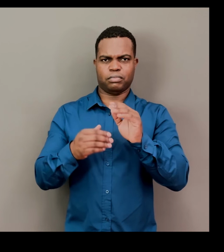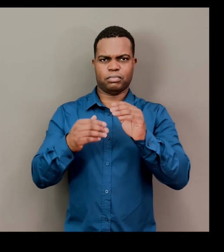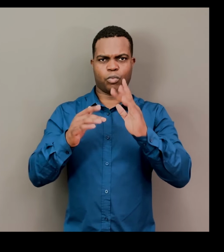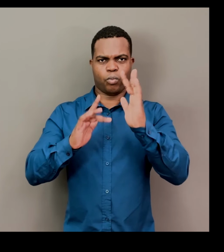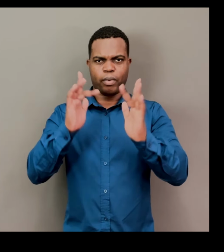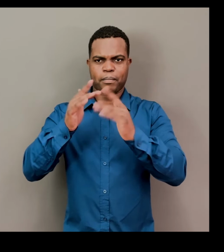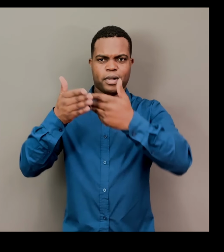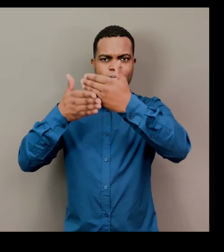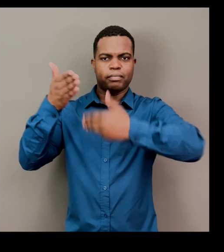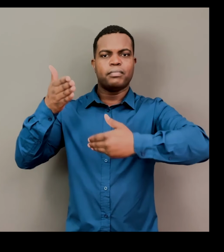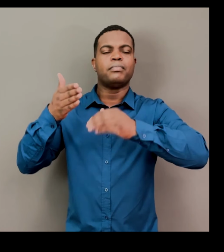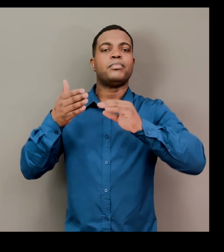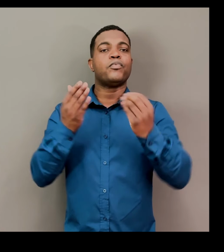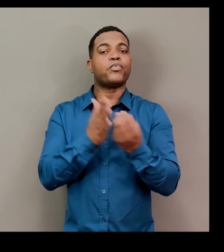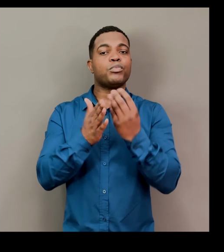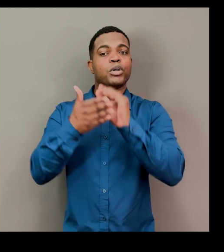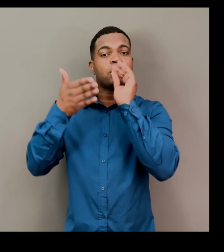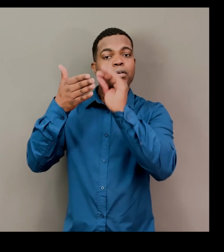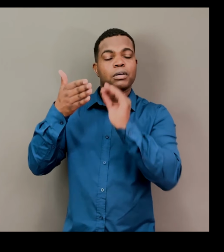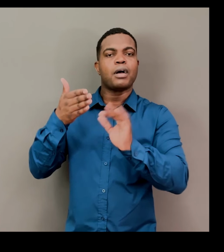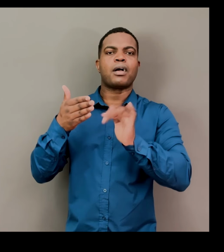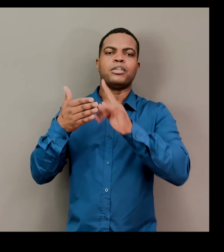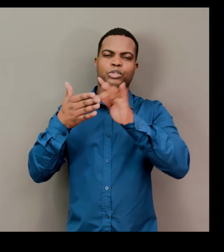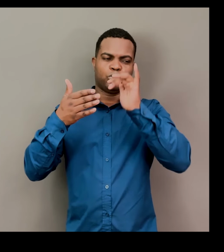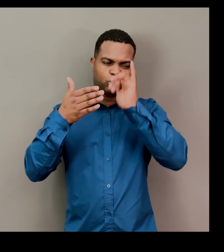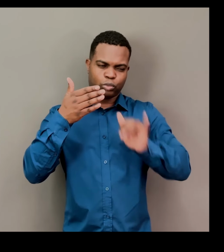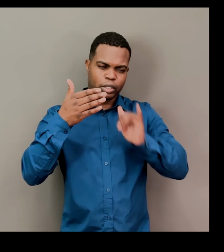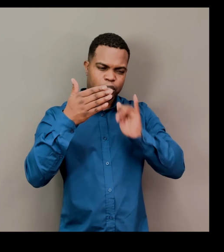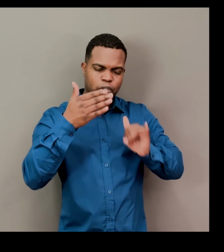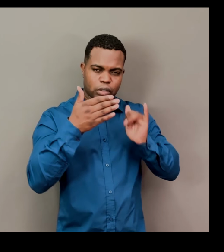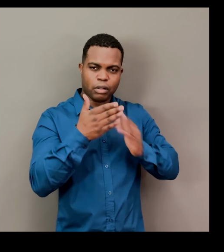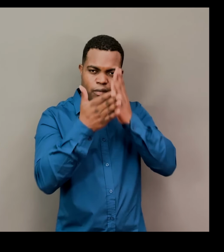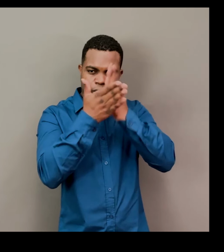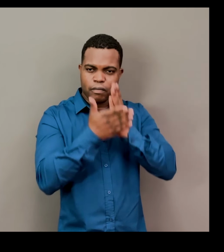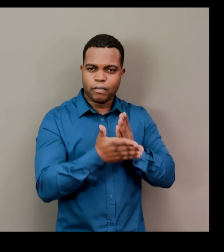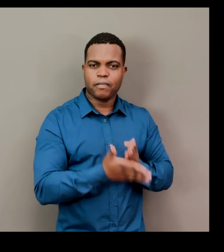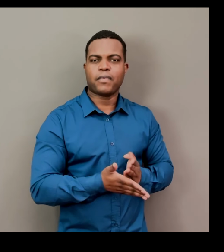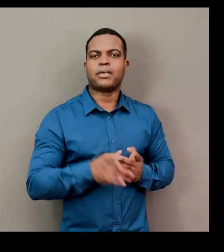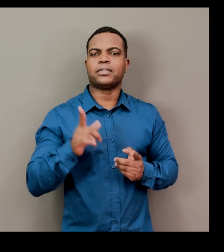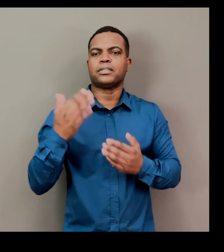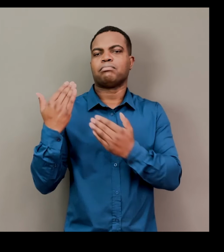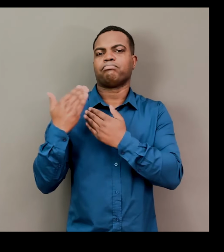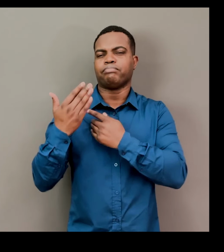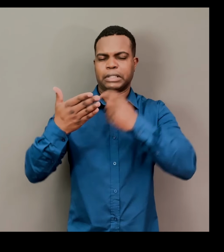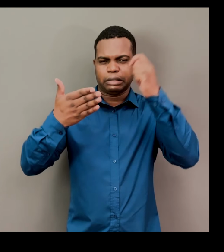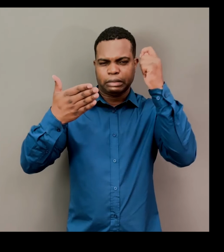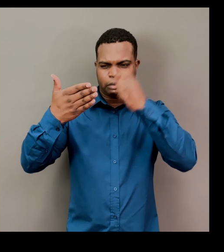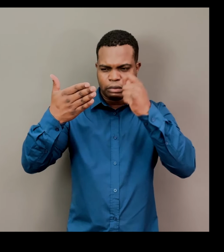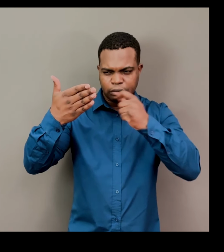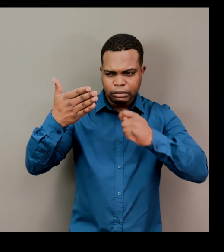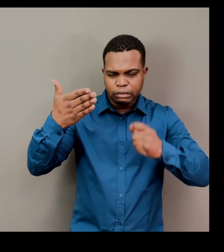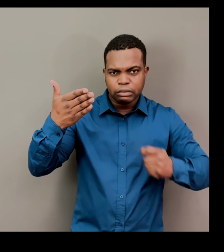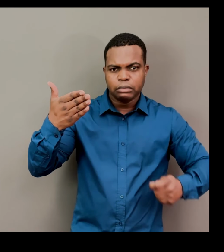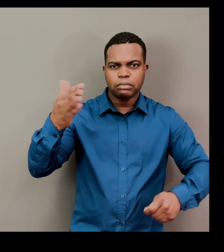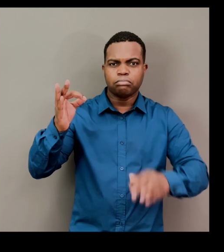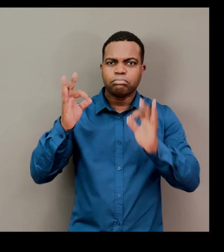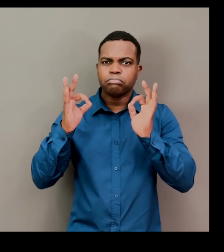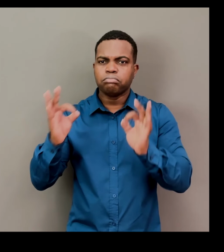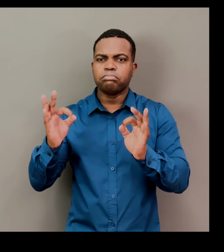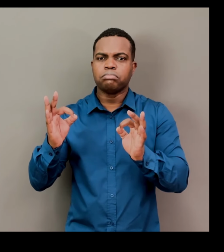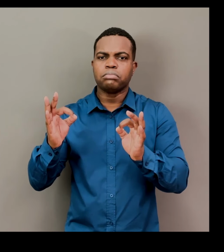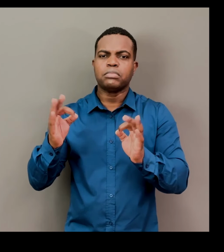to challenge disinformation coming out of Russia. And then there is also Full Fact. There